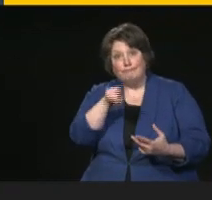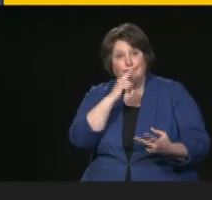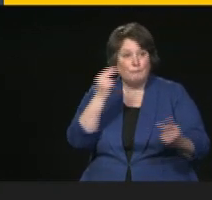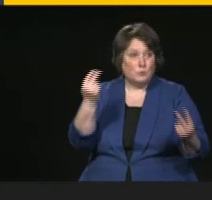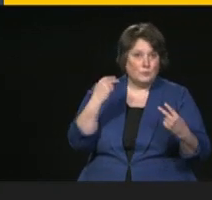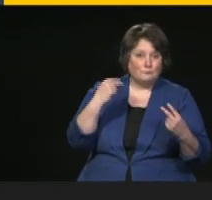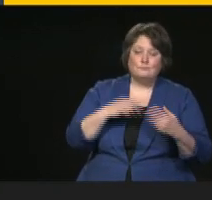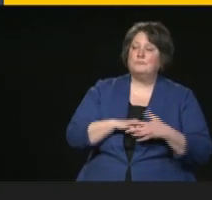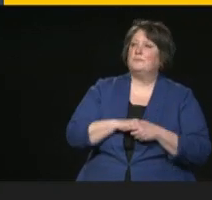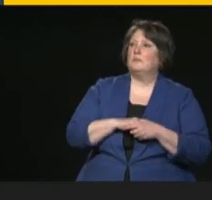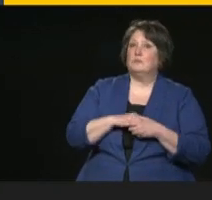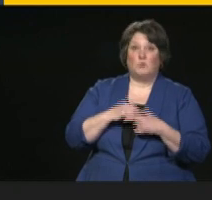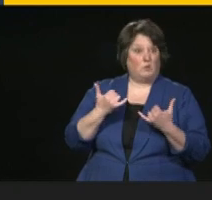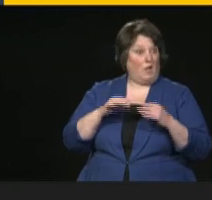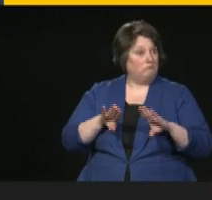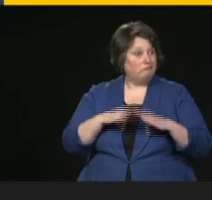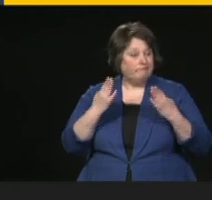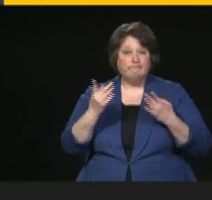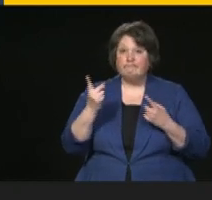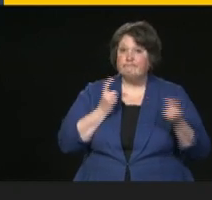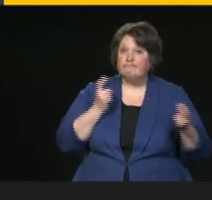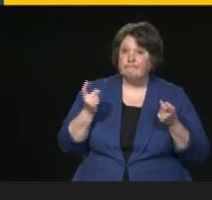sense of what it is we're announcing today.